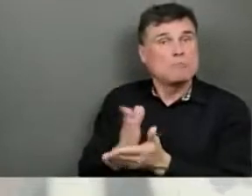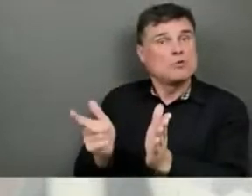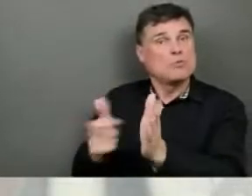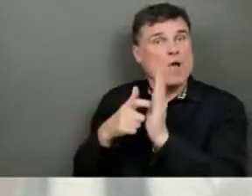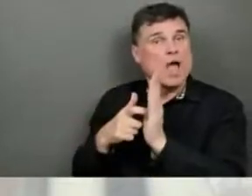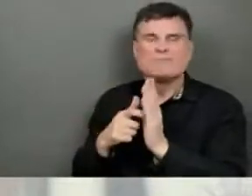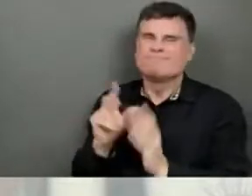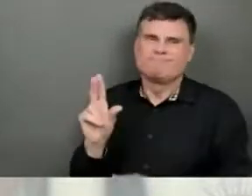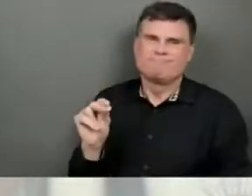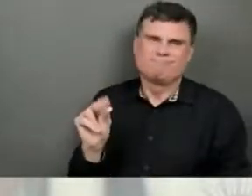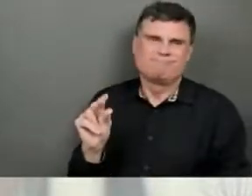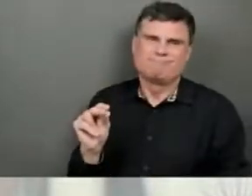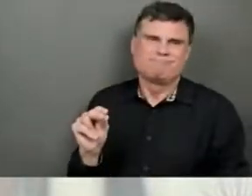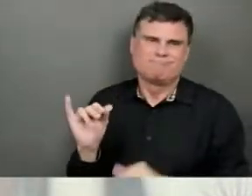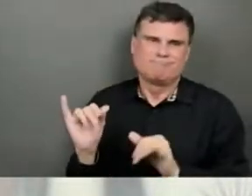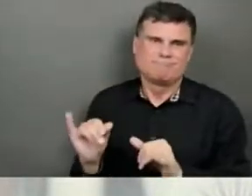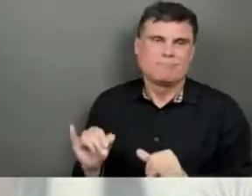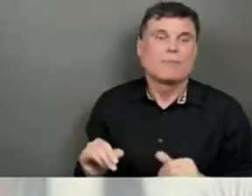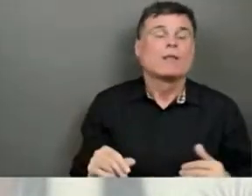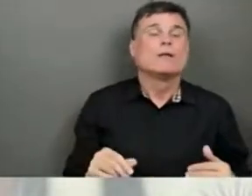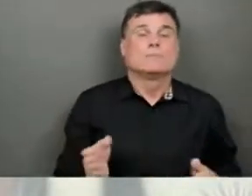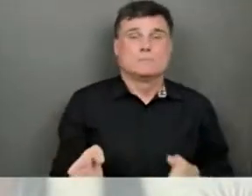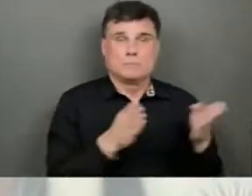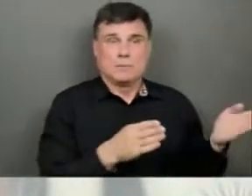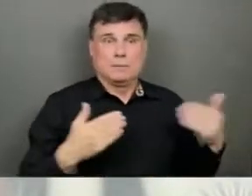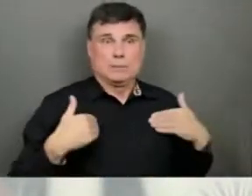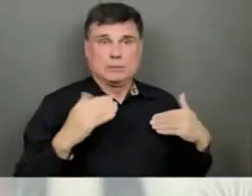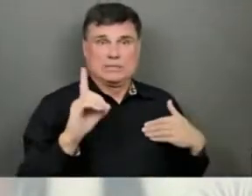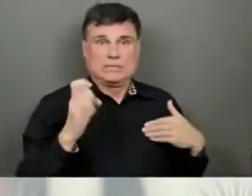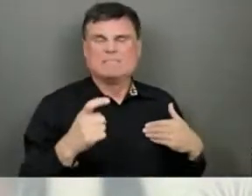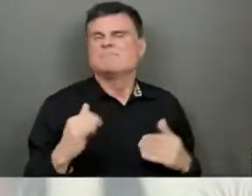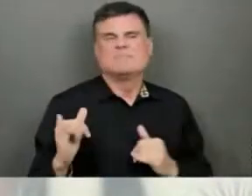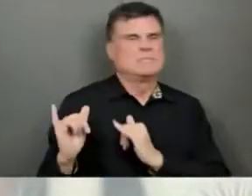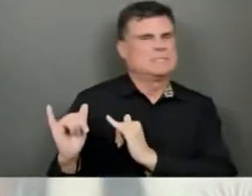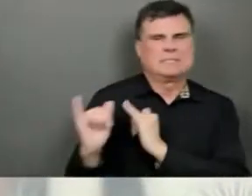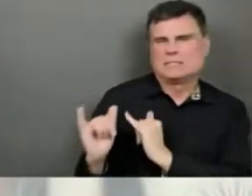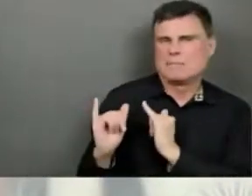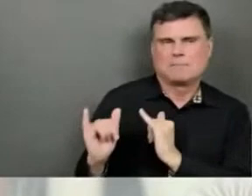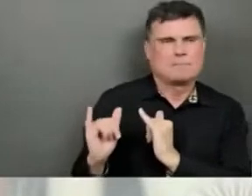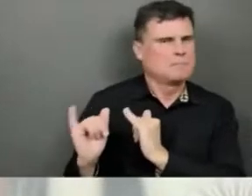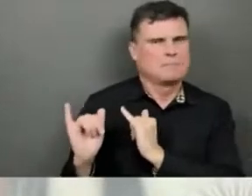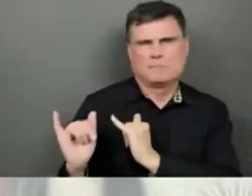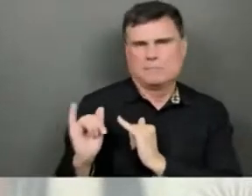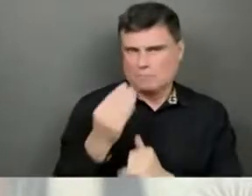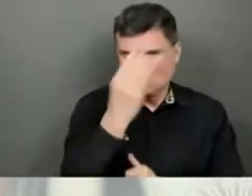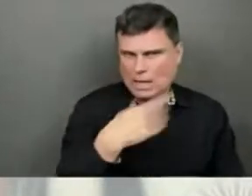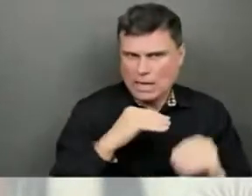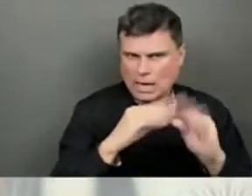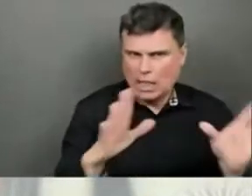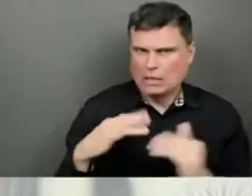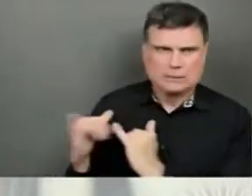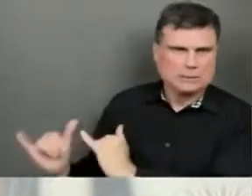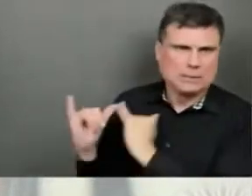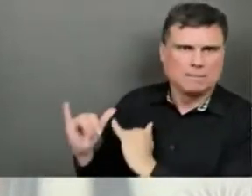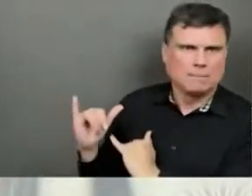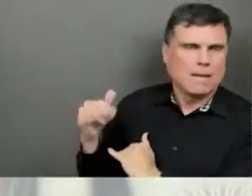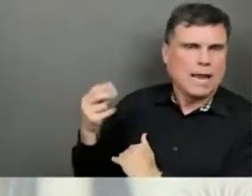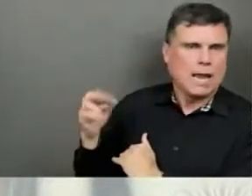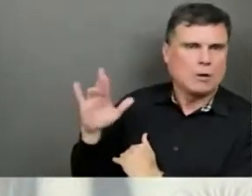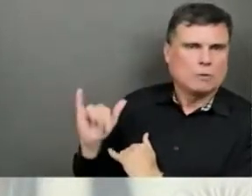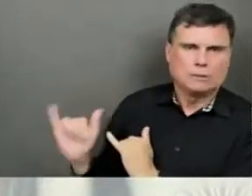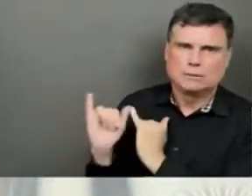And just to be clear, Richard, I don't expect it to change either. I would say with respect to the challenges